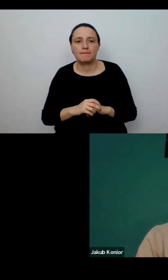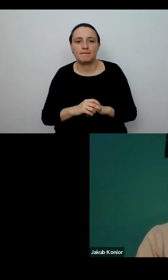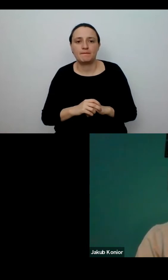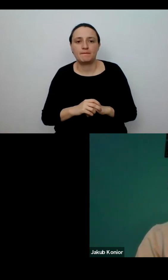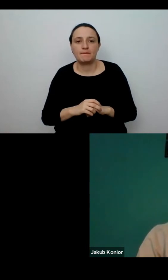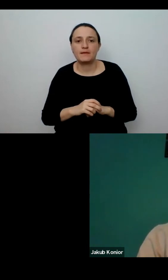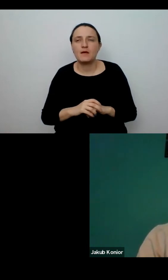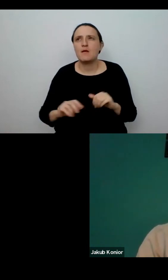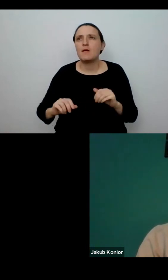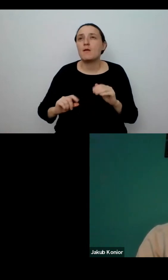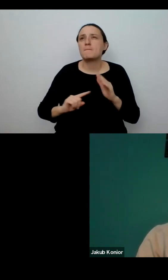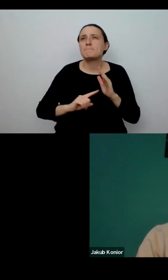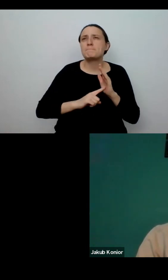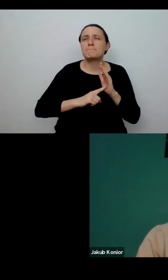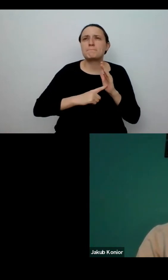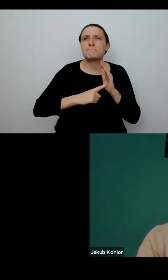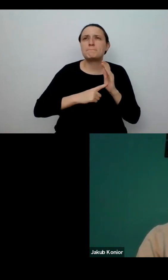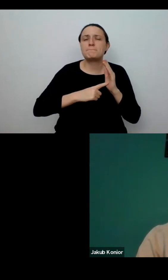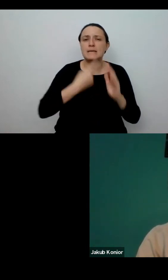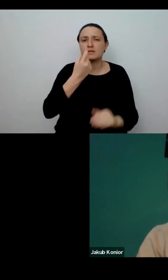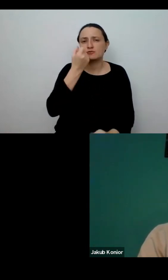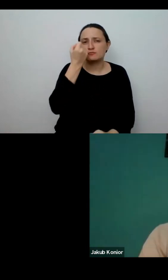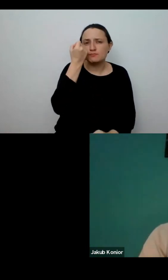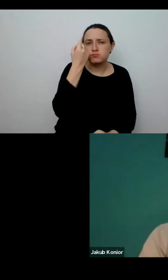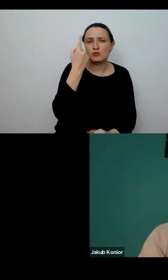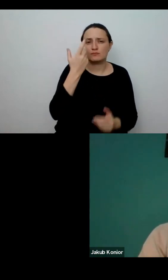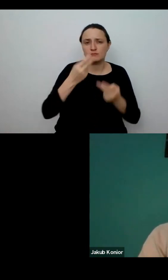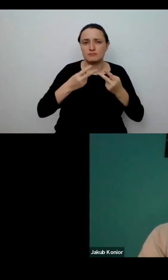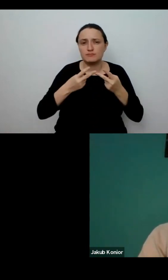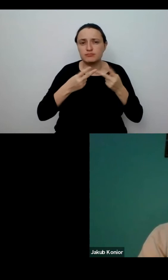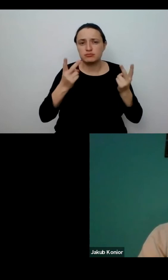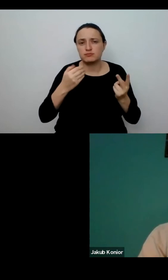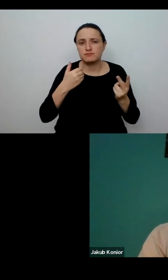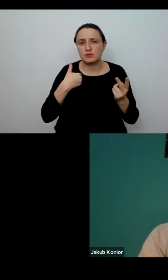The first version, I think, was published in